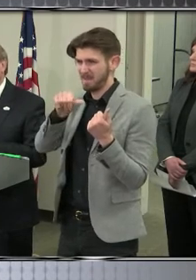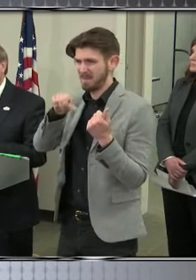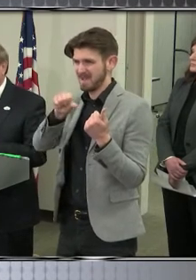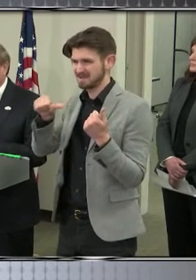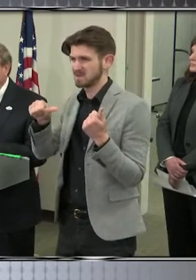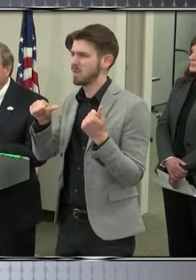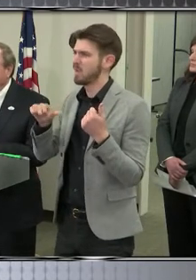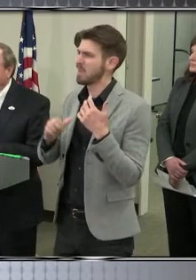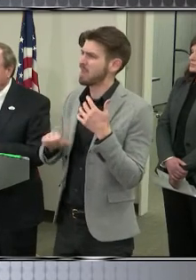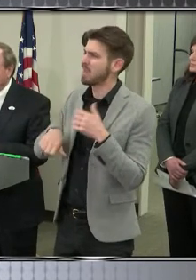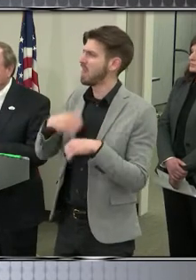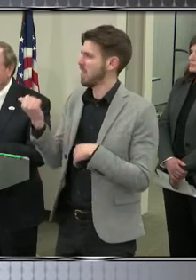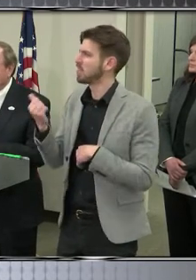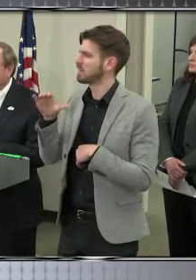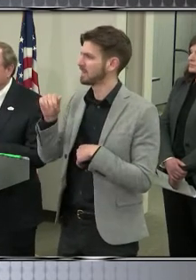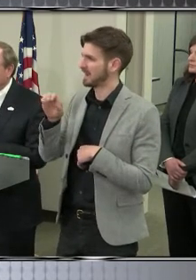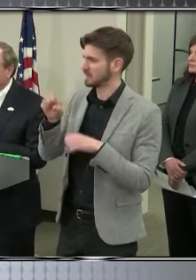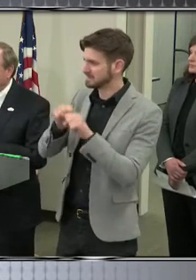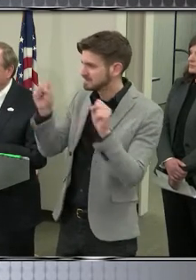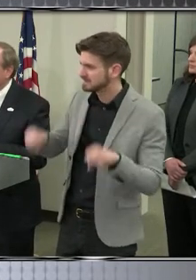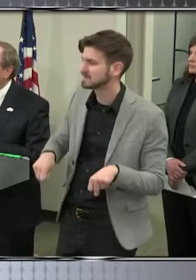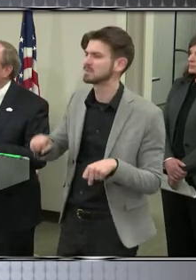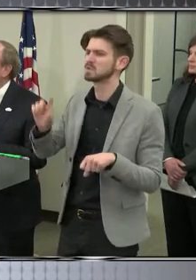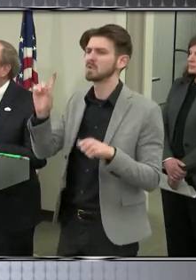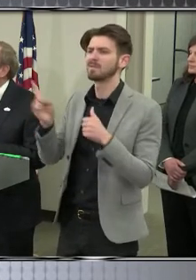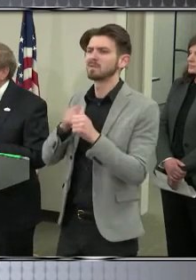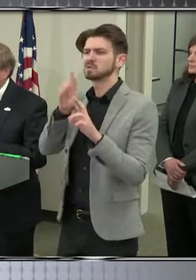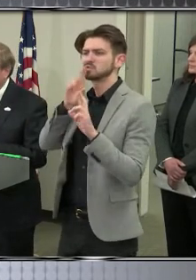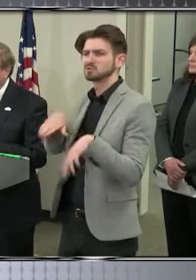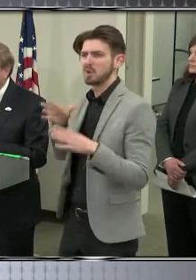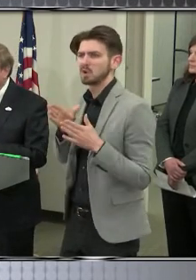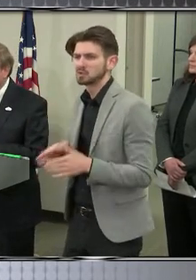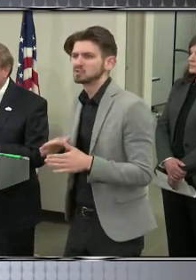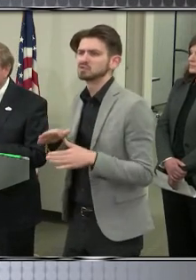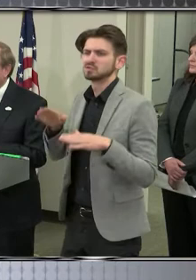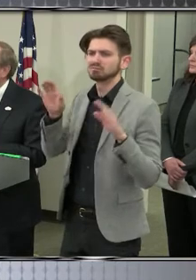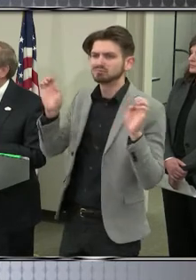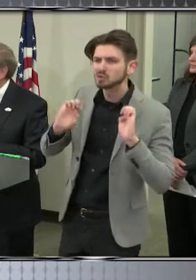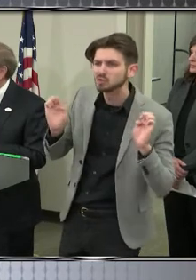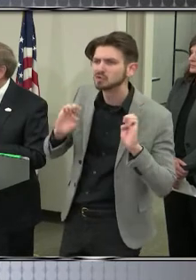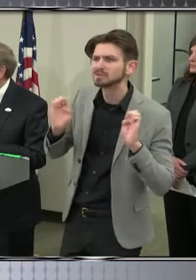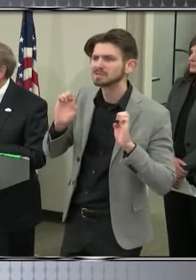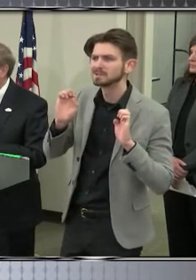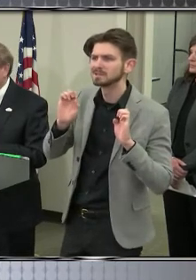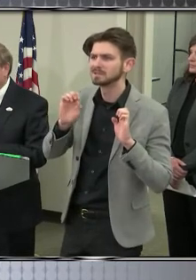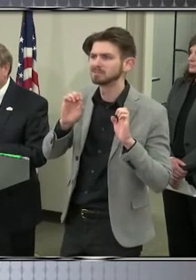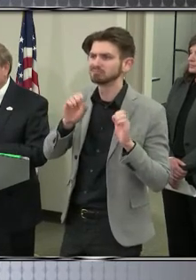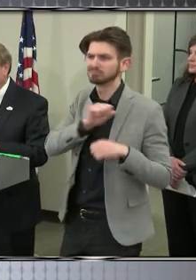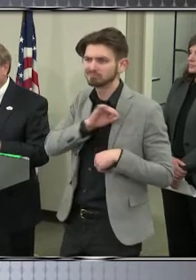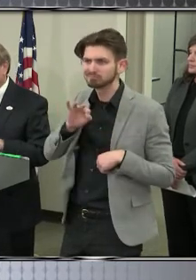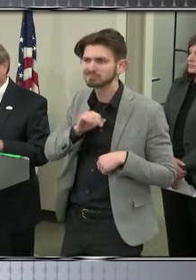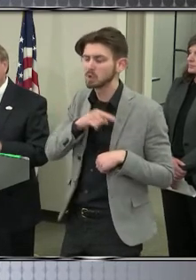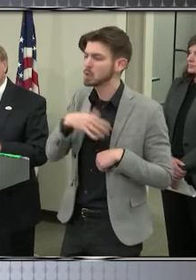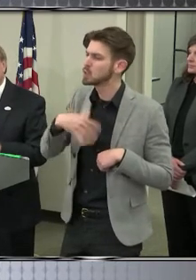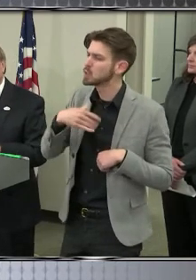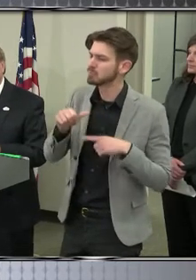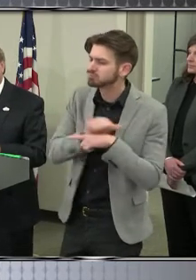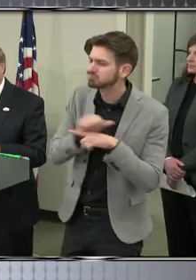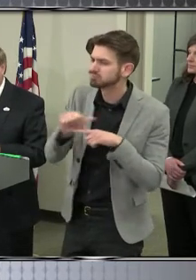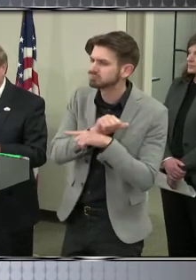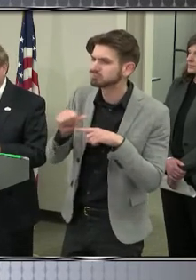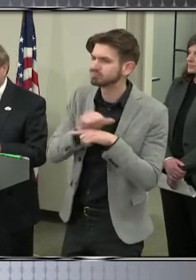systems, and many local agencies and first responders regularly coordinate and practice for this type of